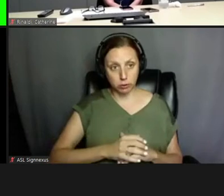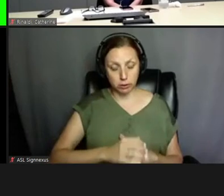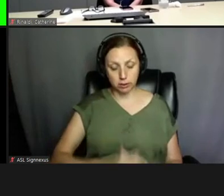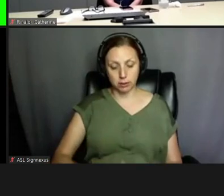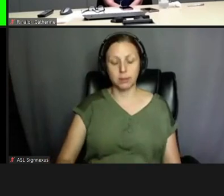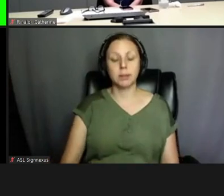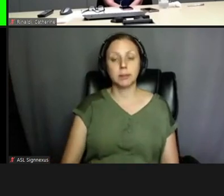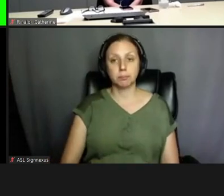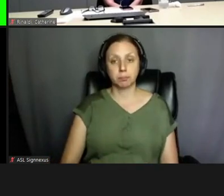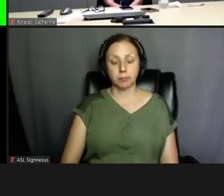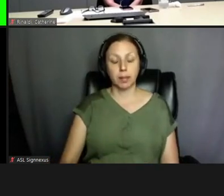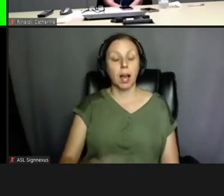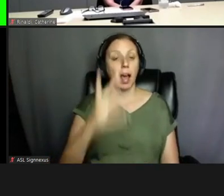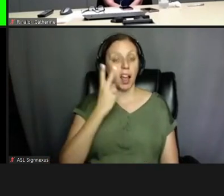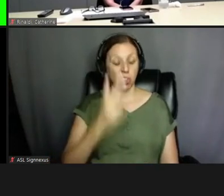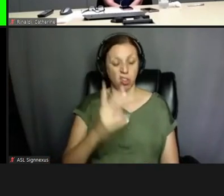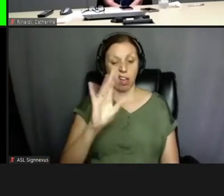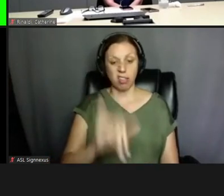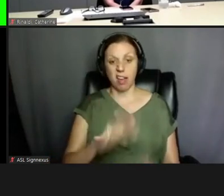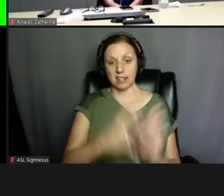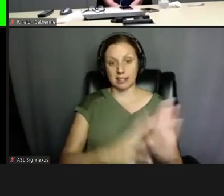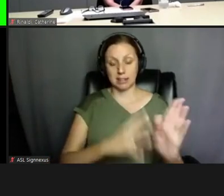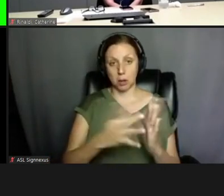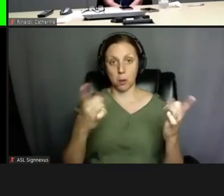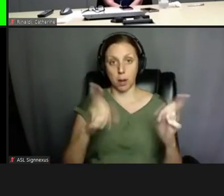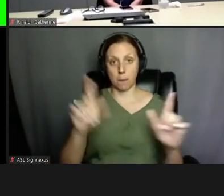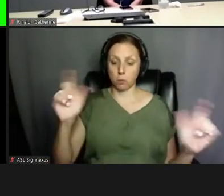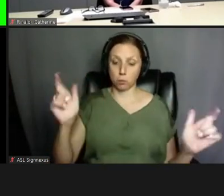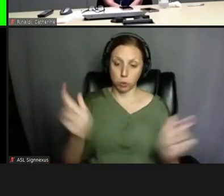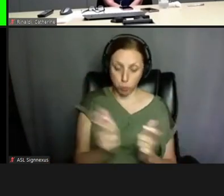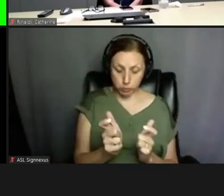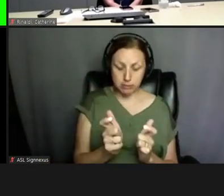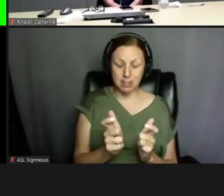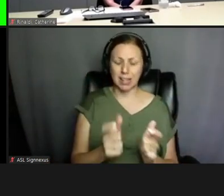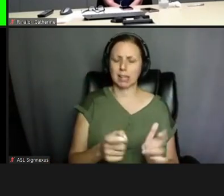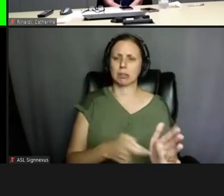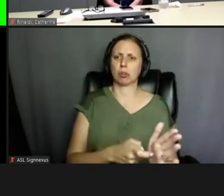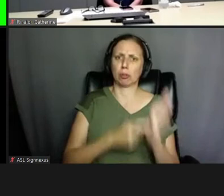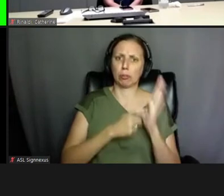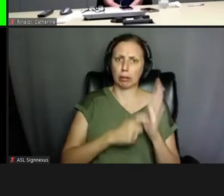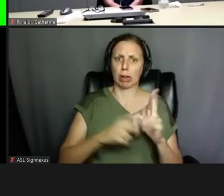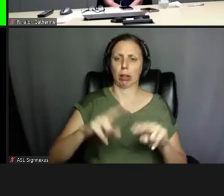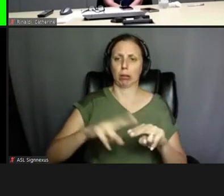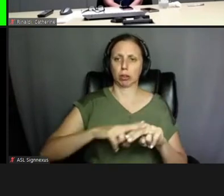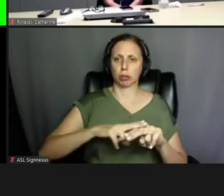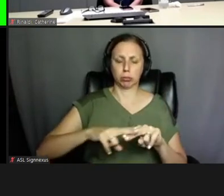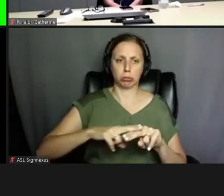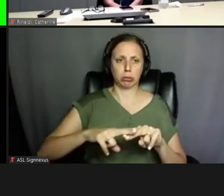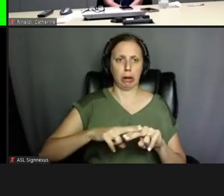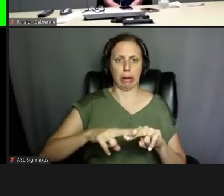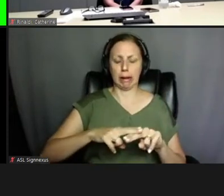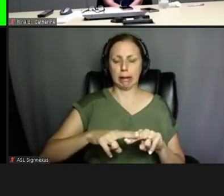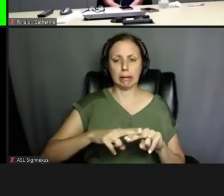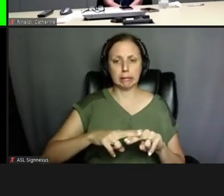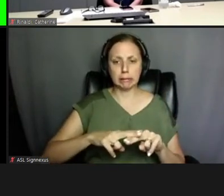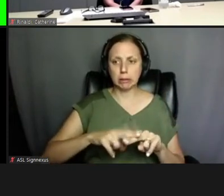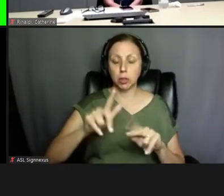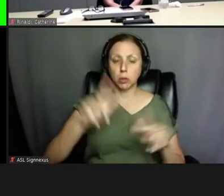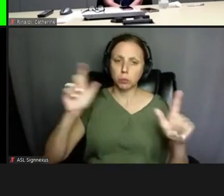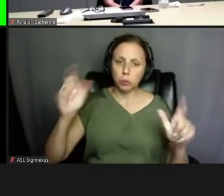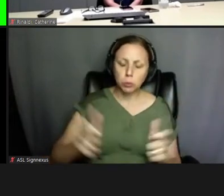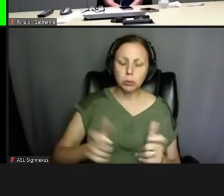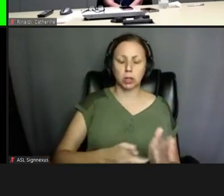I looked at the schedule. You're reducing critical trains. You're reducing